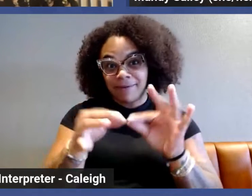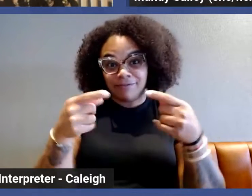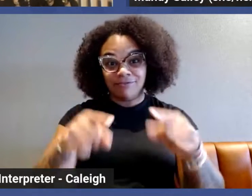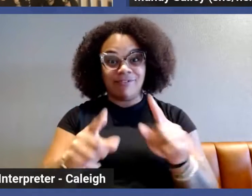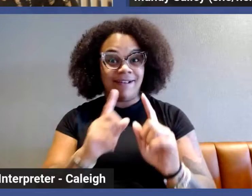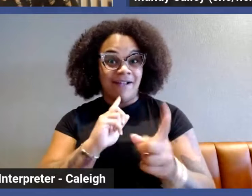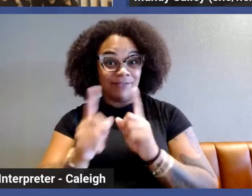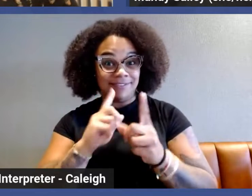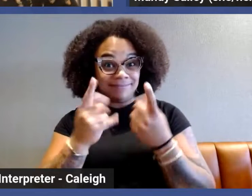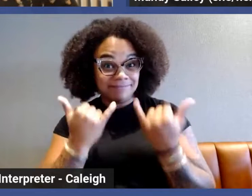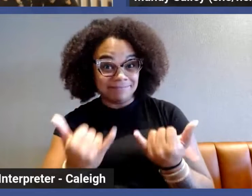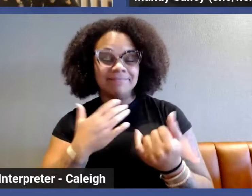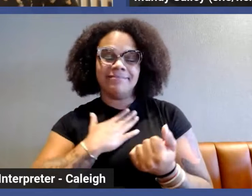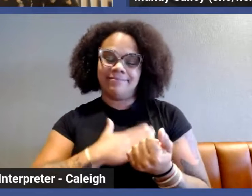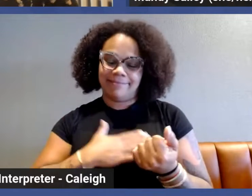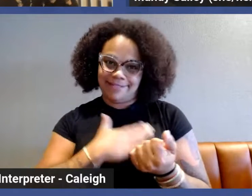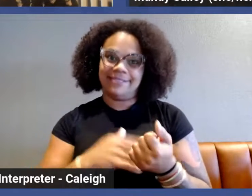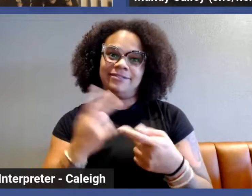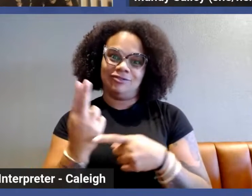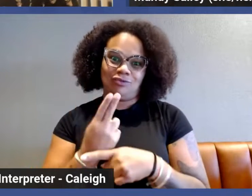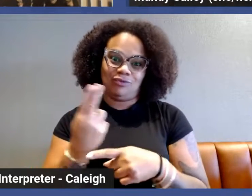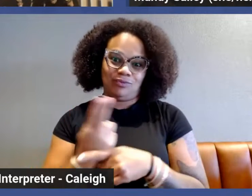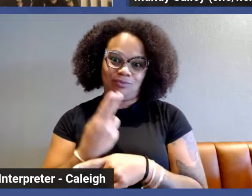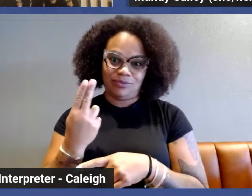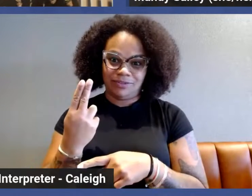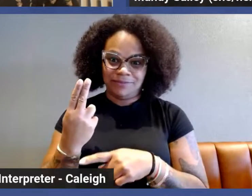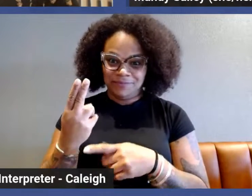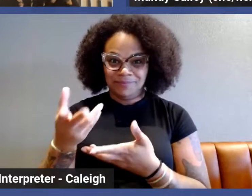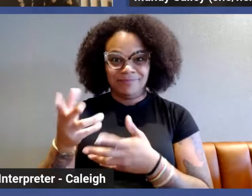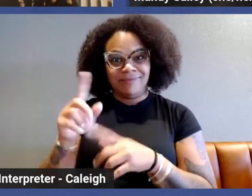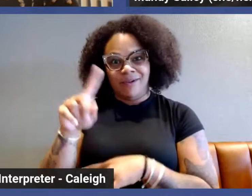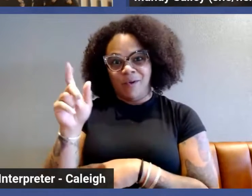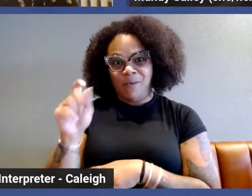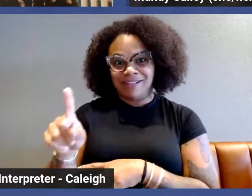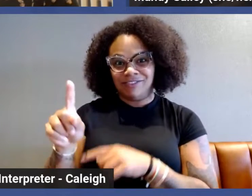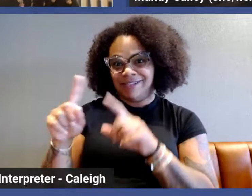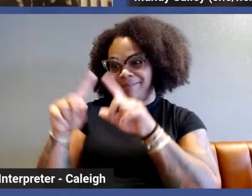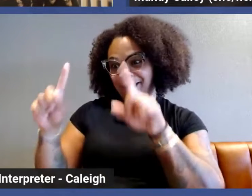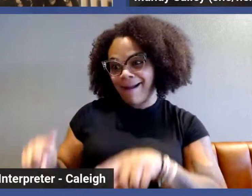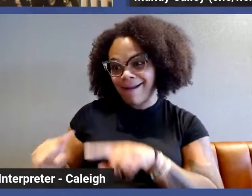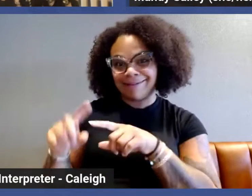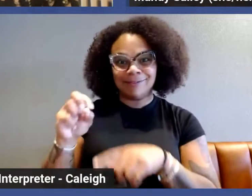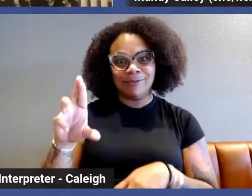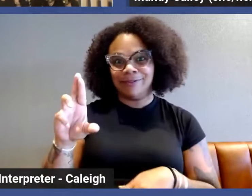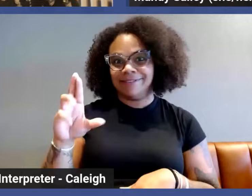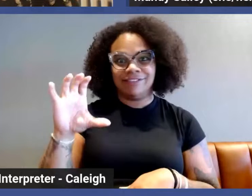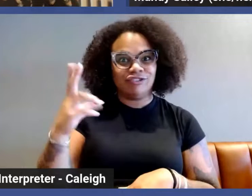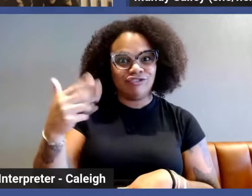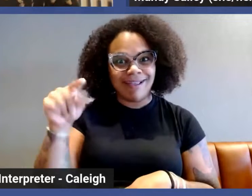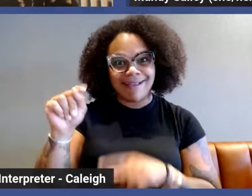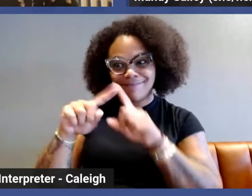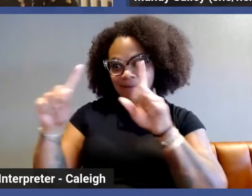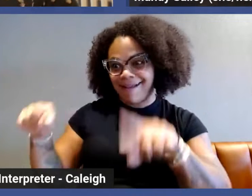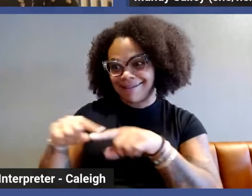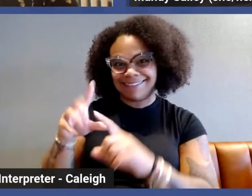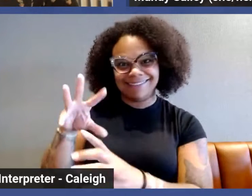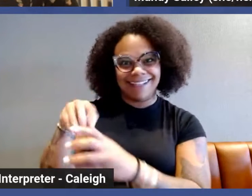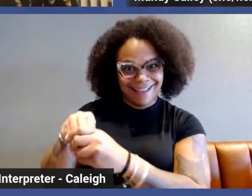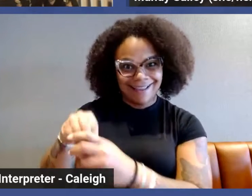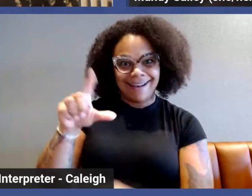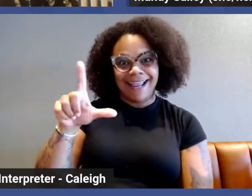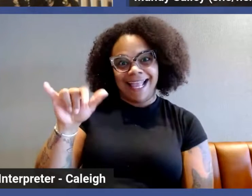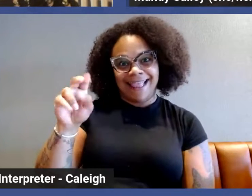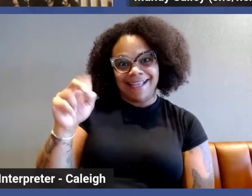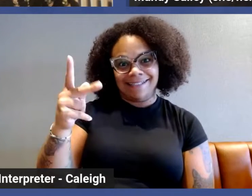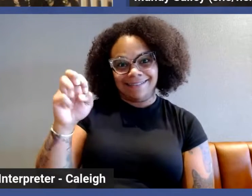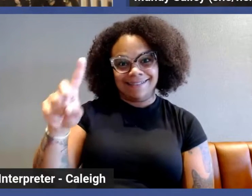today, please feel free to utilize the question box or the chat box on LinkedIn, and we'll try to get to them. Today,